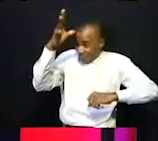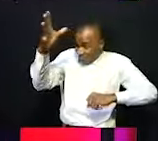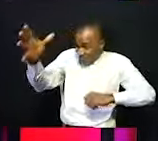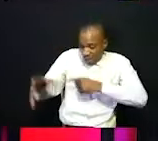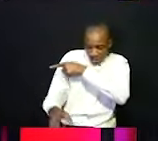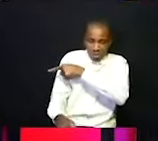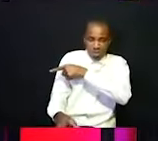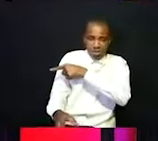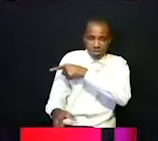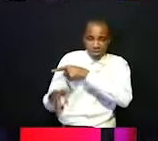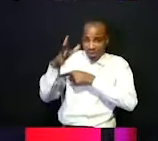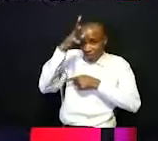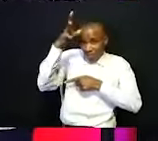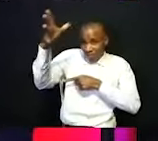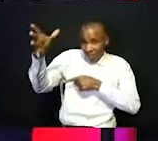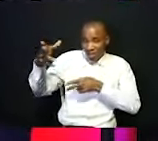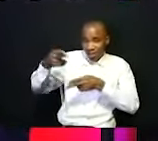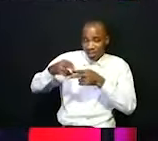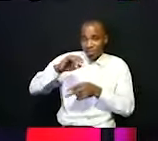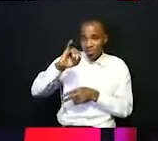they stand on.